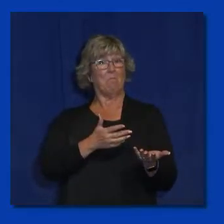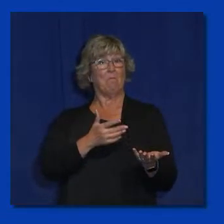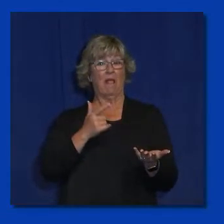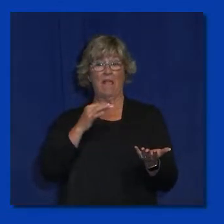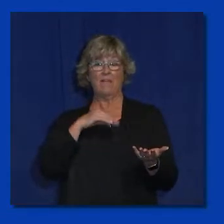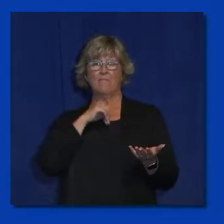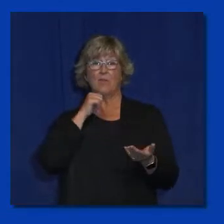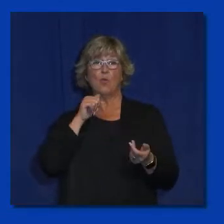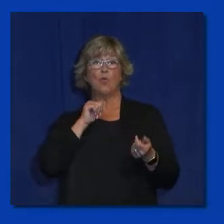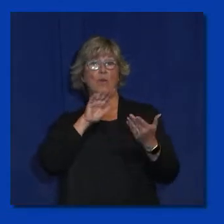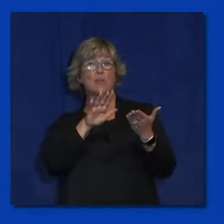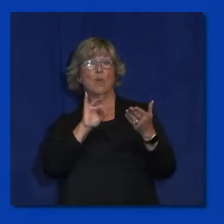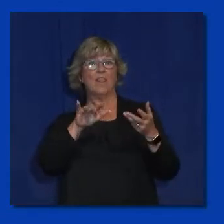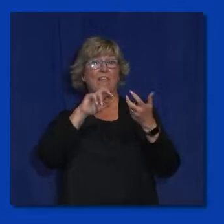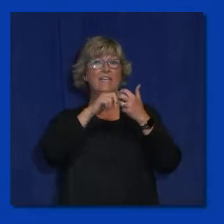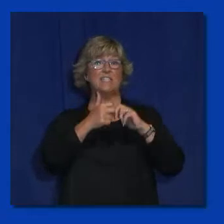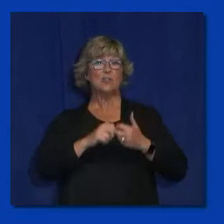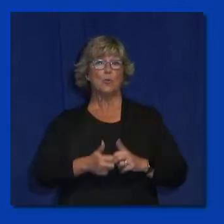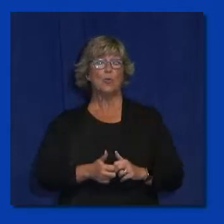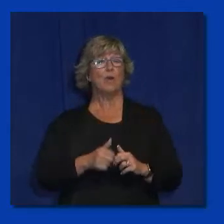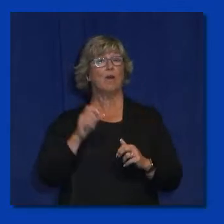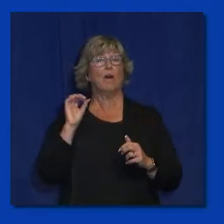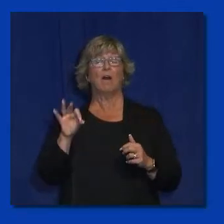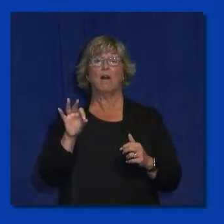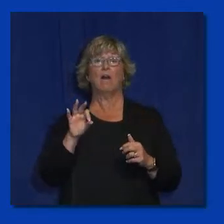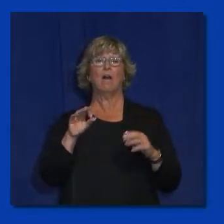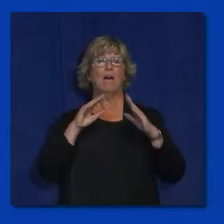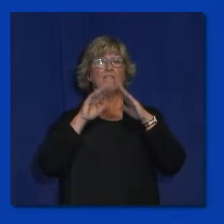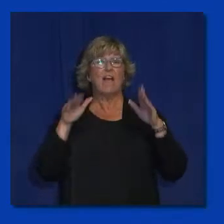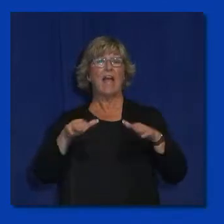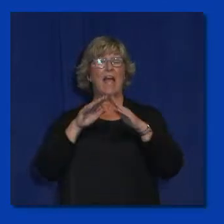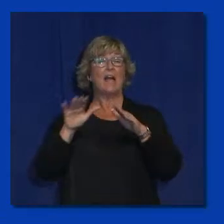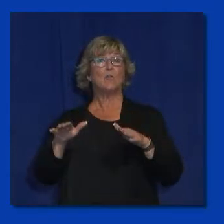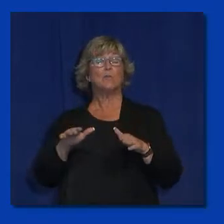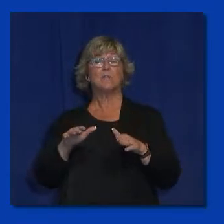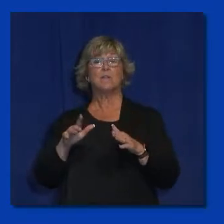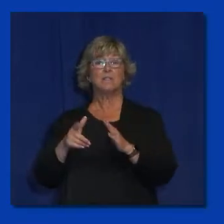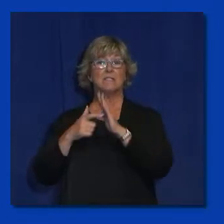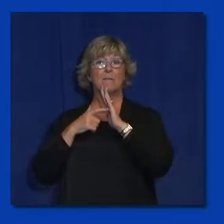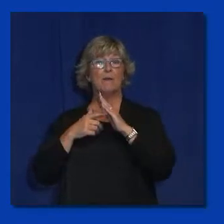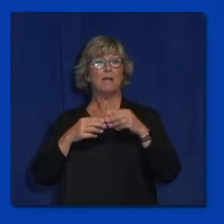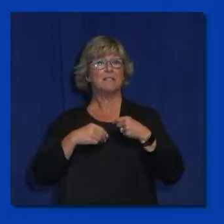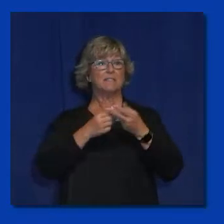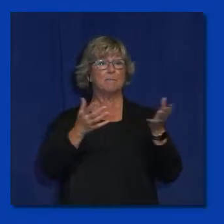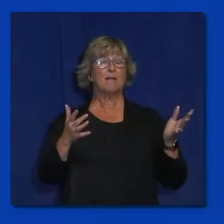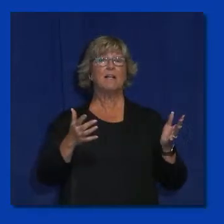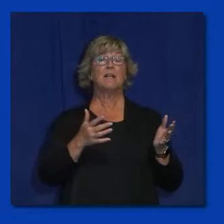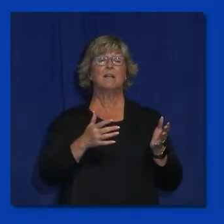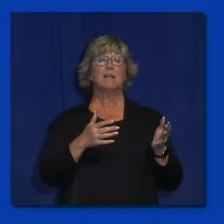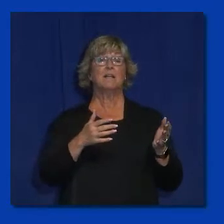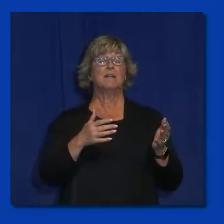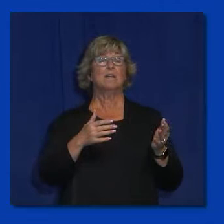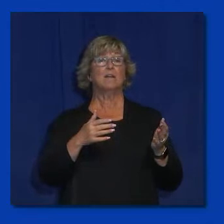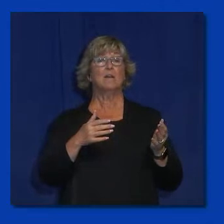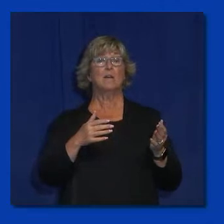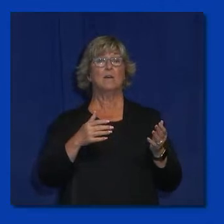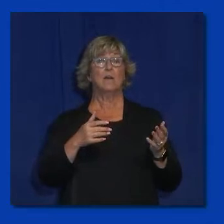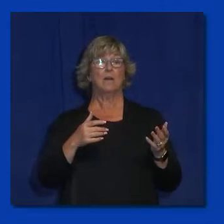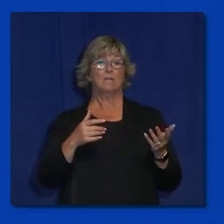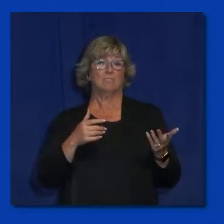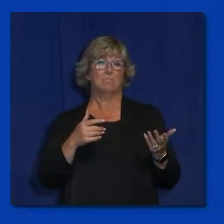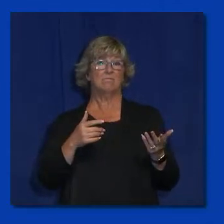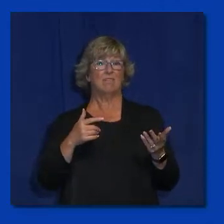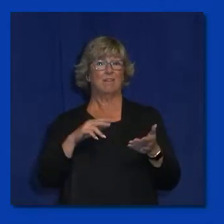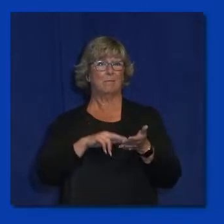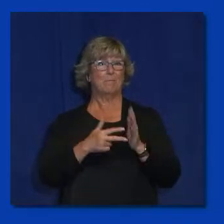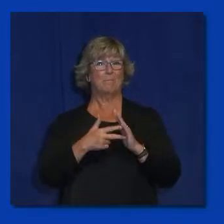if we don't address the issue of the housing demand supply imbalance, we're as dumb as we want to